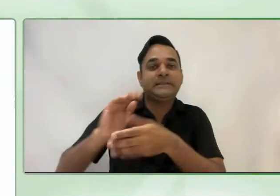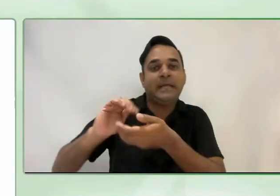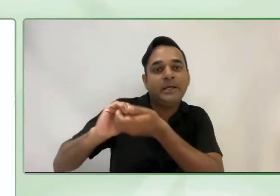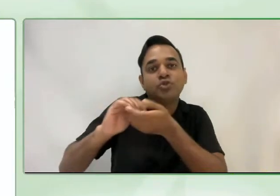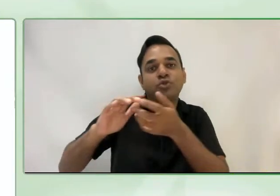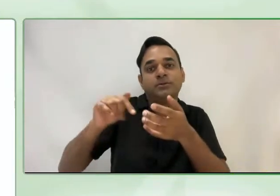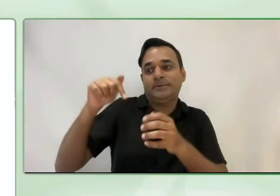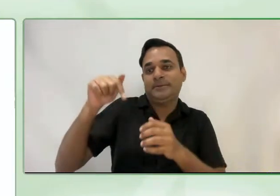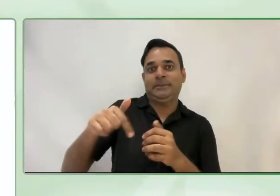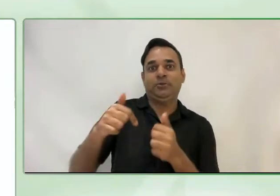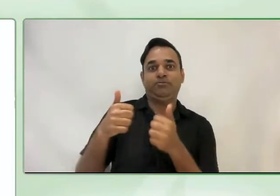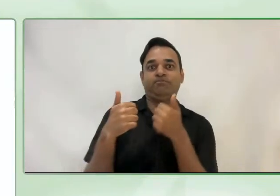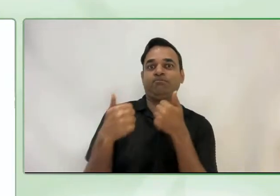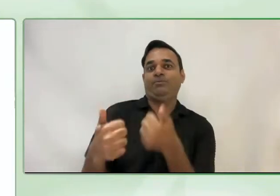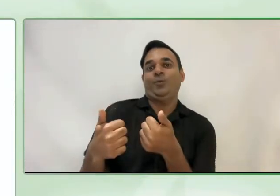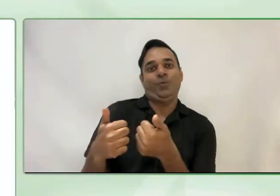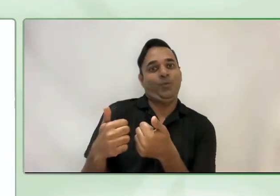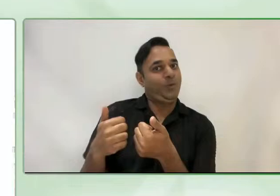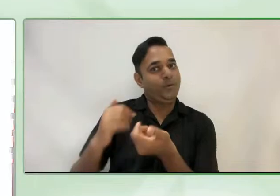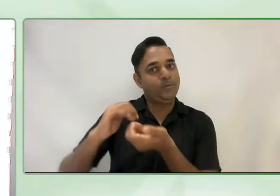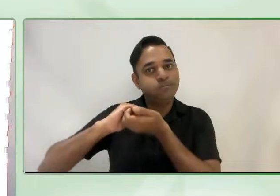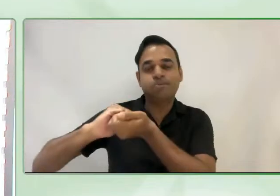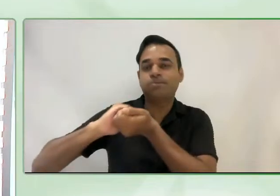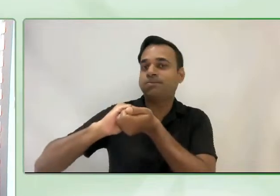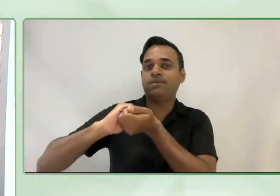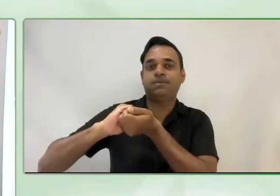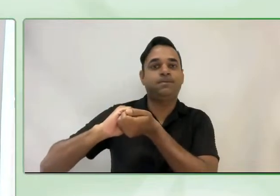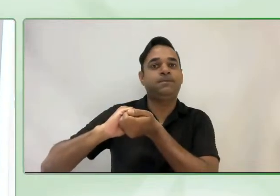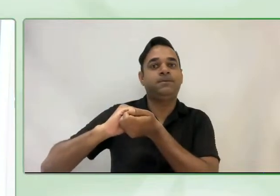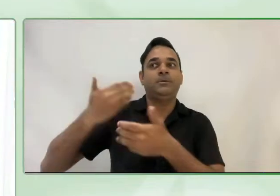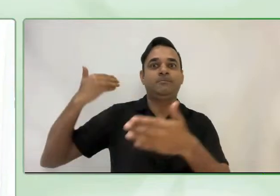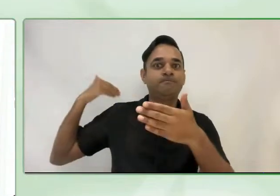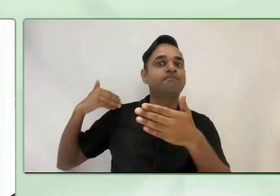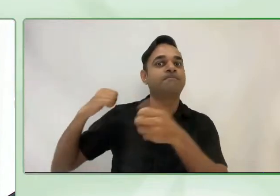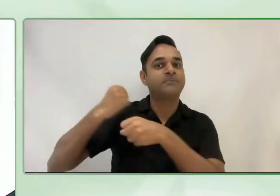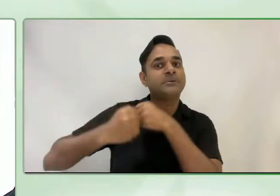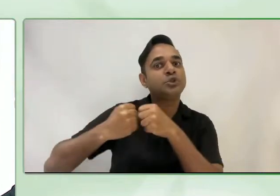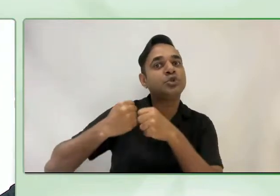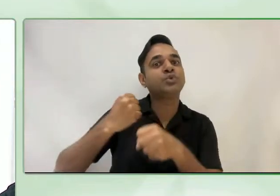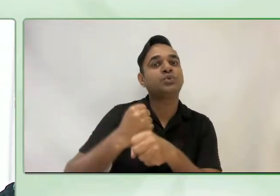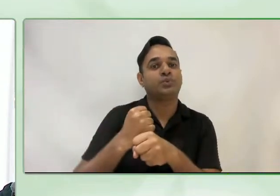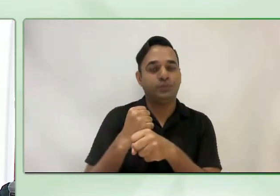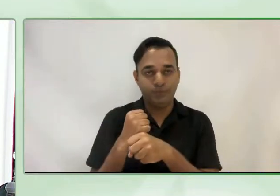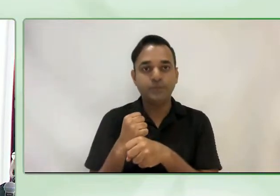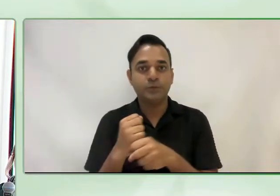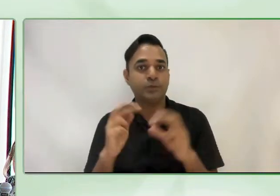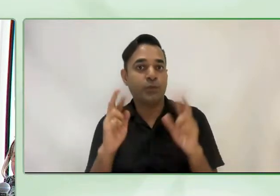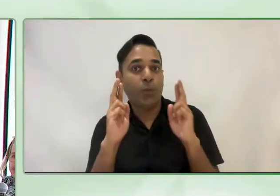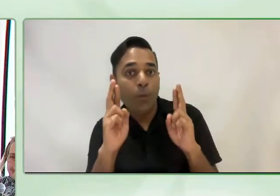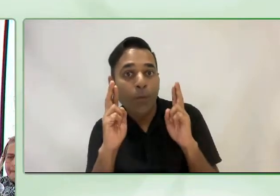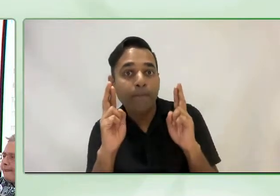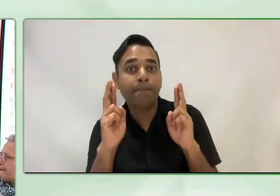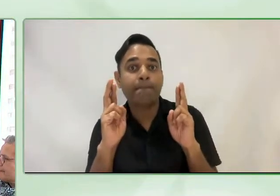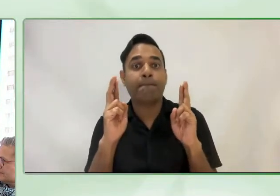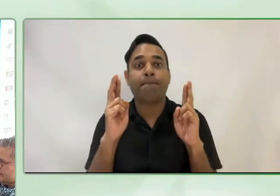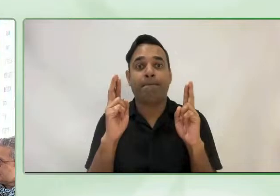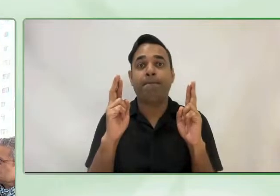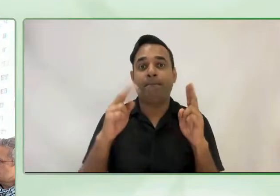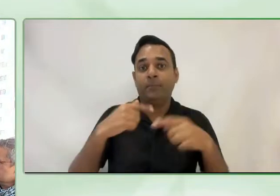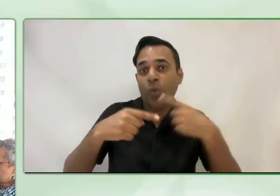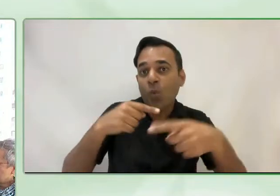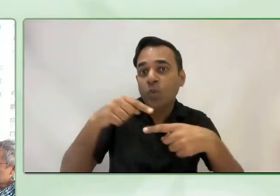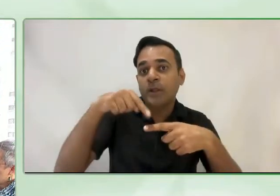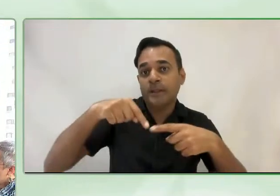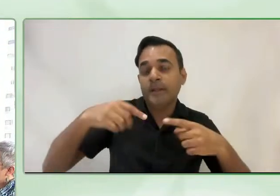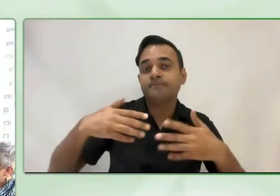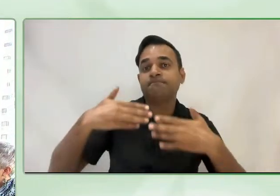this in very long future in the next years, to have still many more Discover Vienna Zero Barriers programs coming